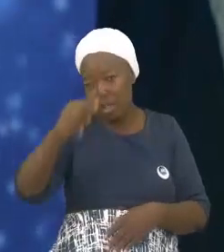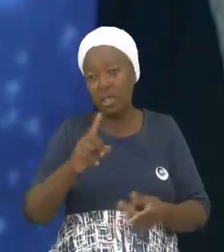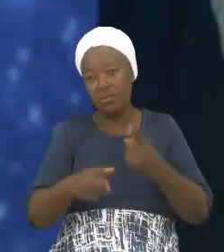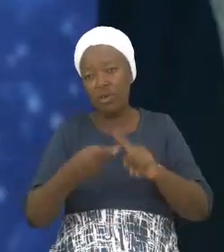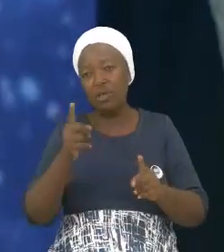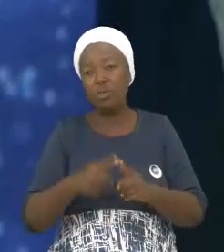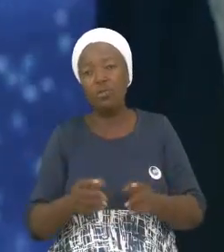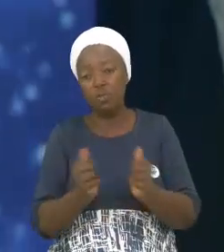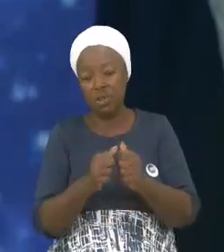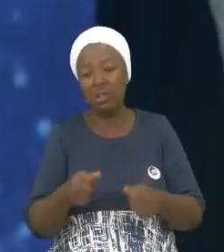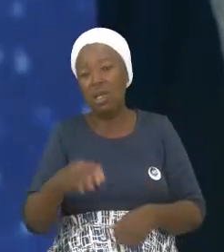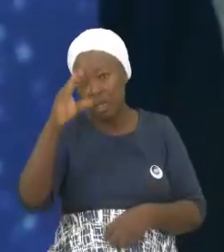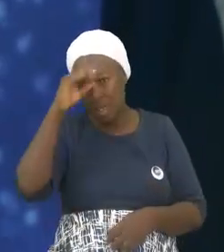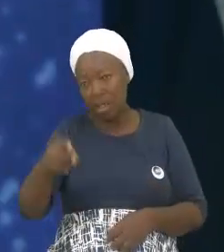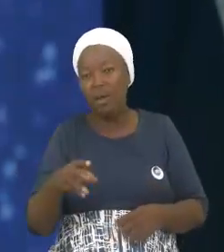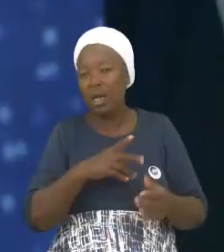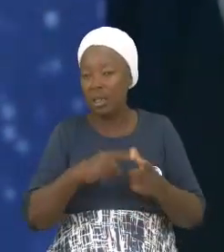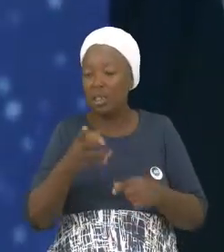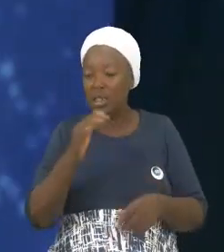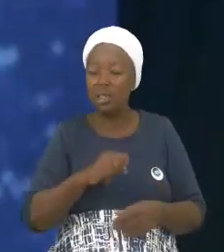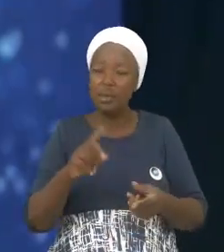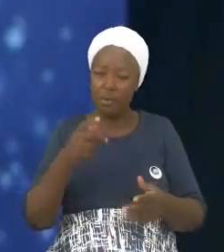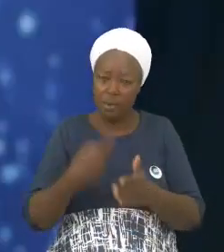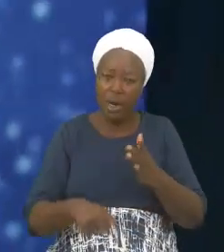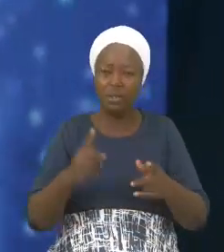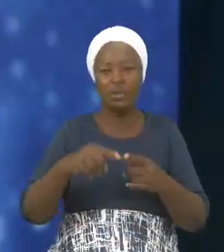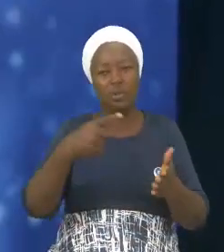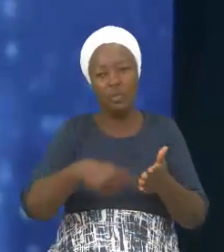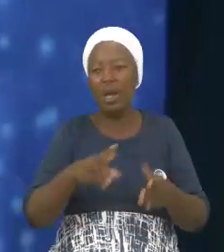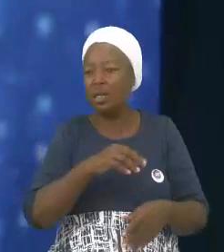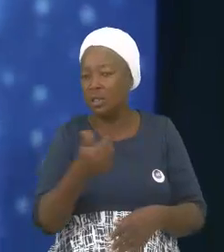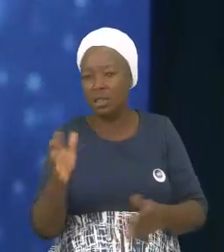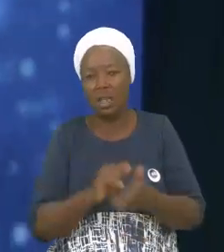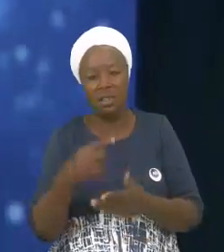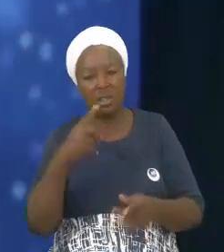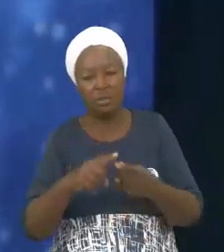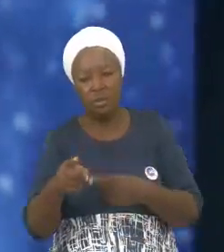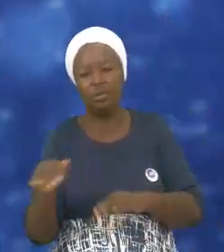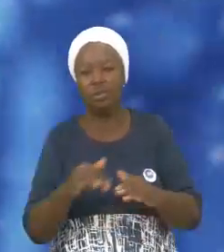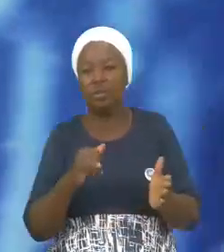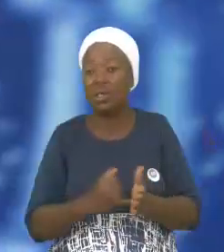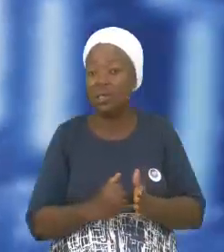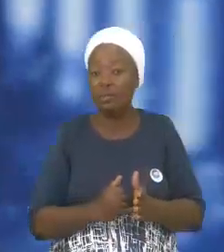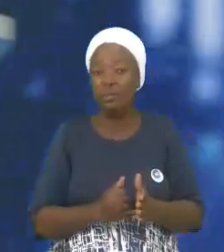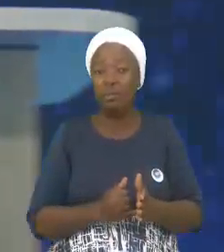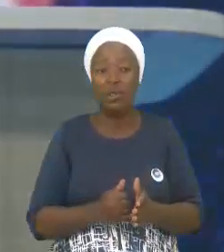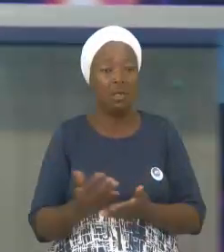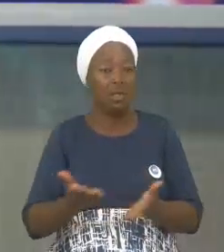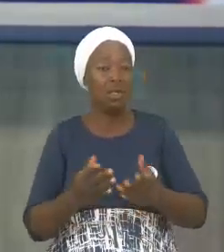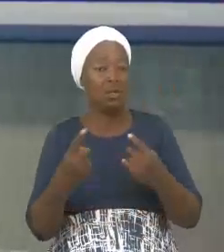to pay. And whatsoever he says unto you, do it. Here comes